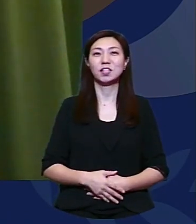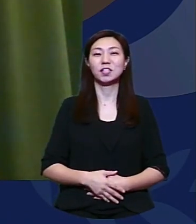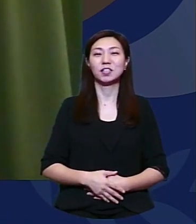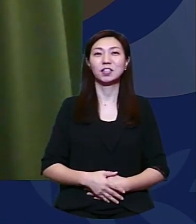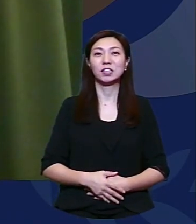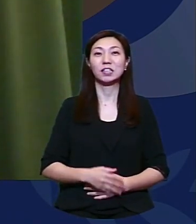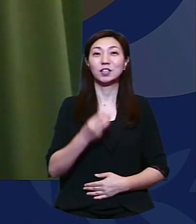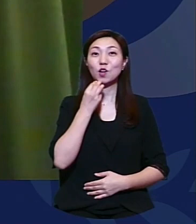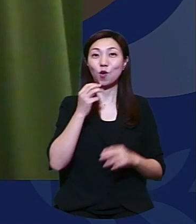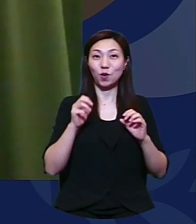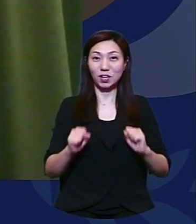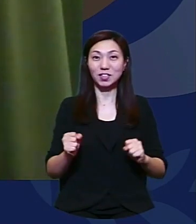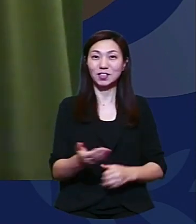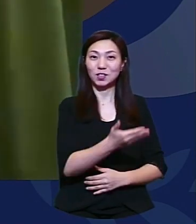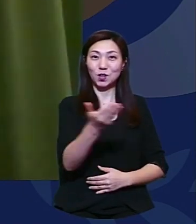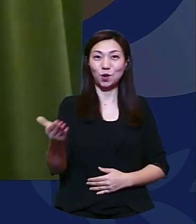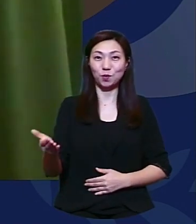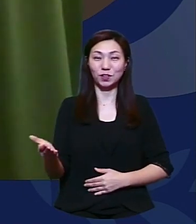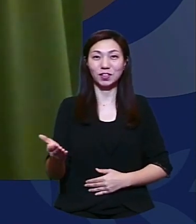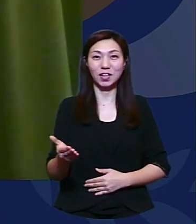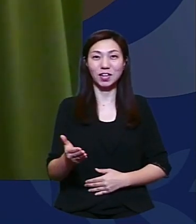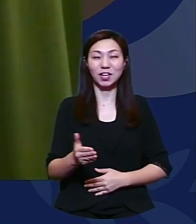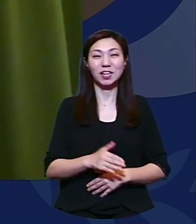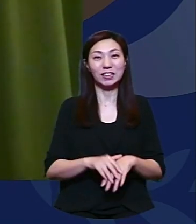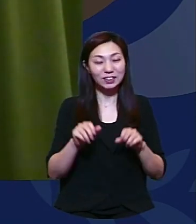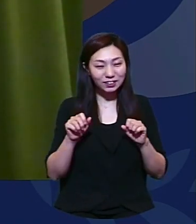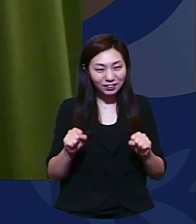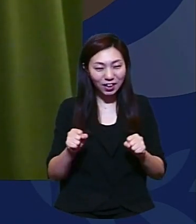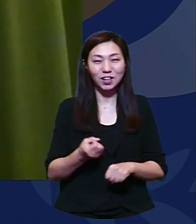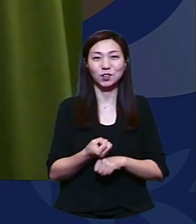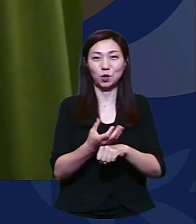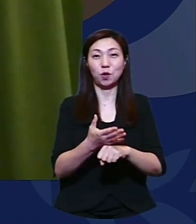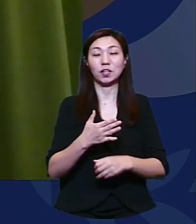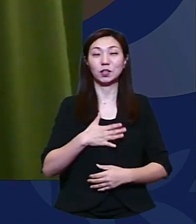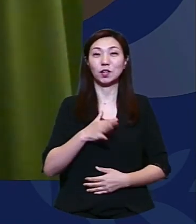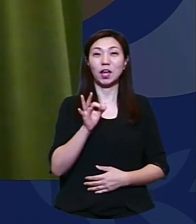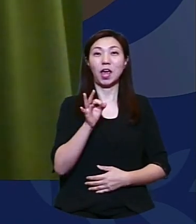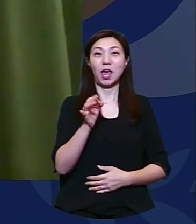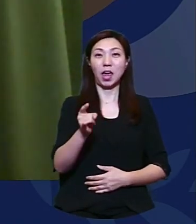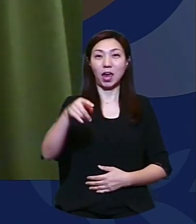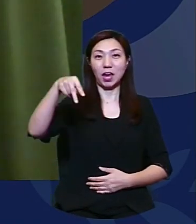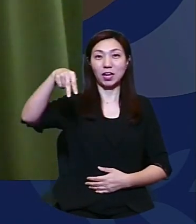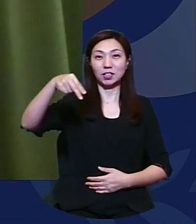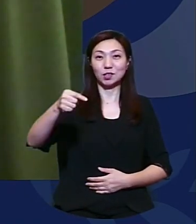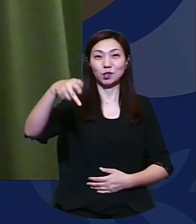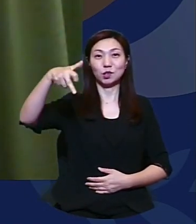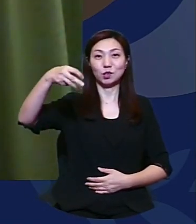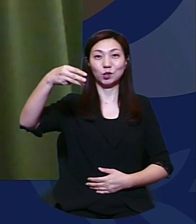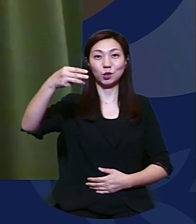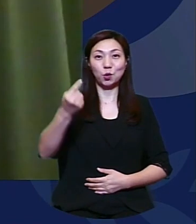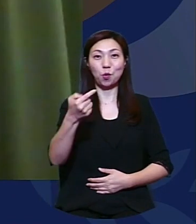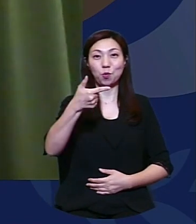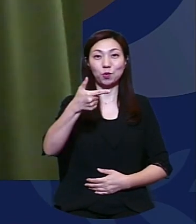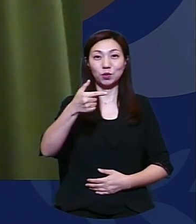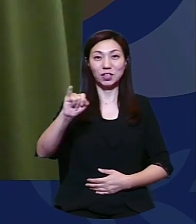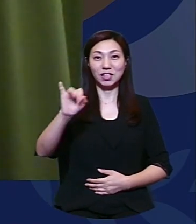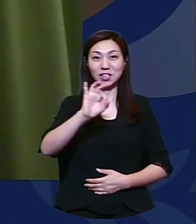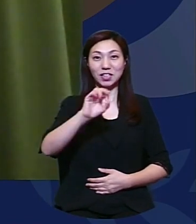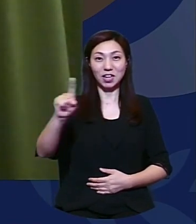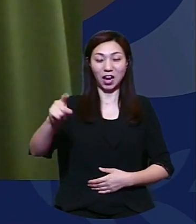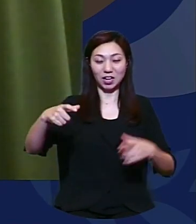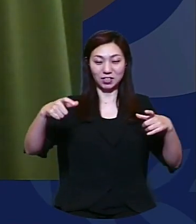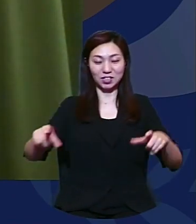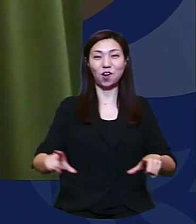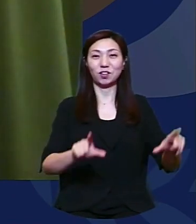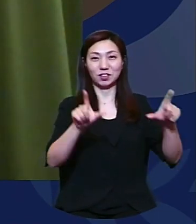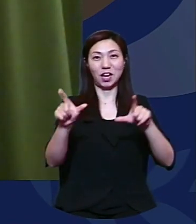sending my greetings from Estonia, as Doreen pointed out, but normally I am based in the Washington, D.C. area.